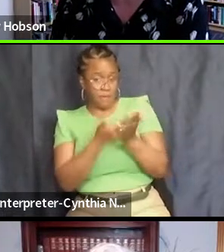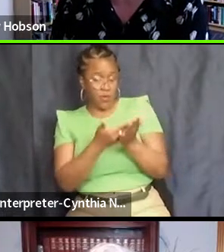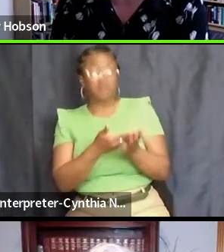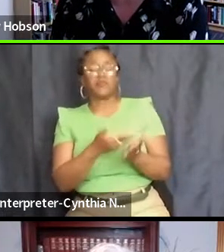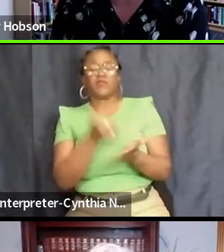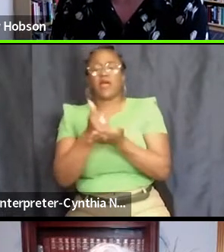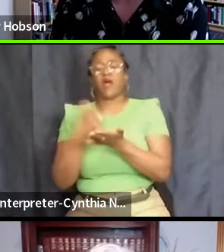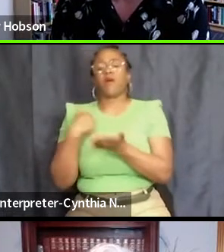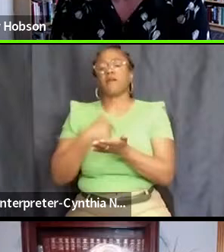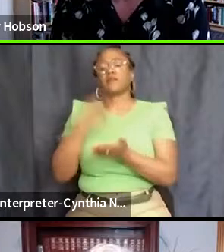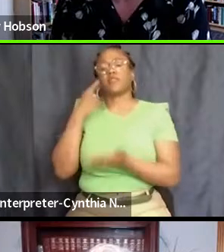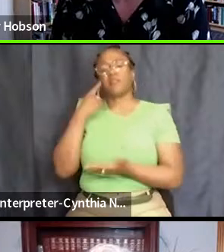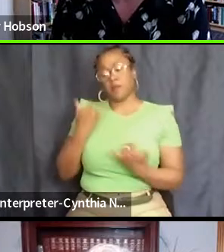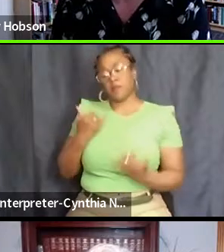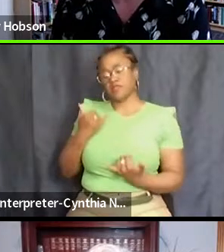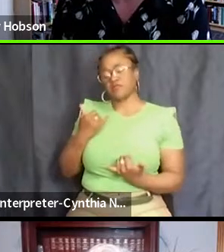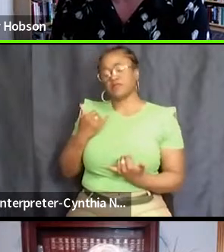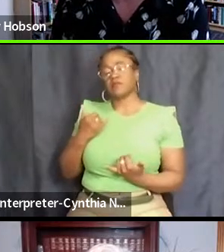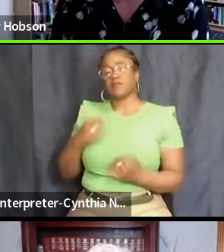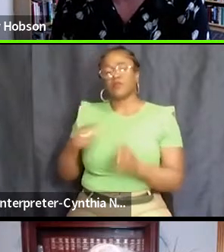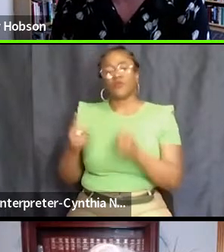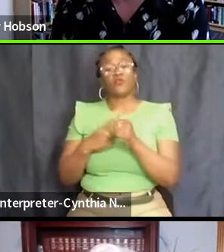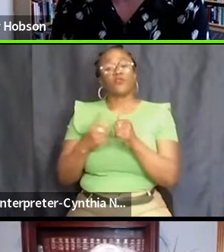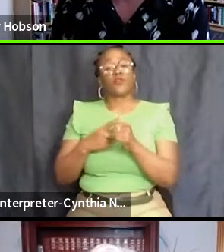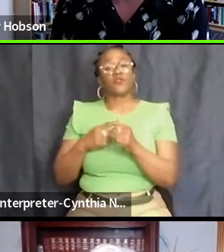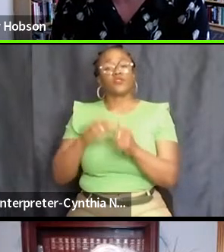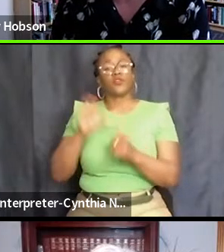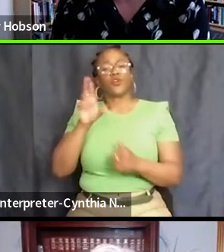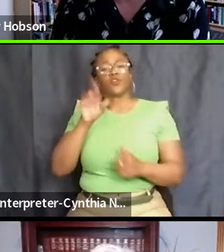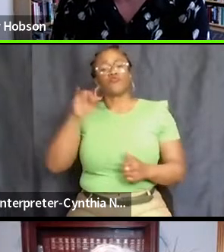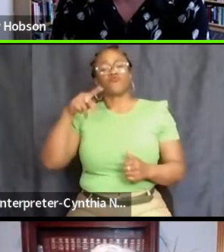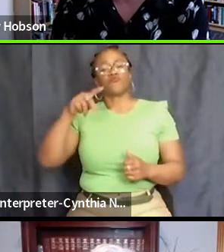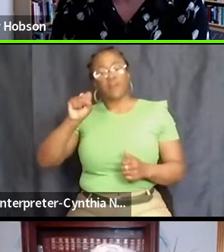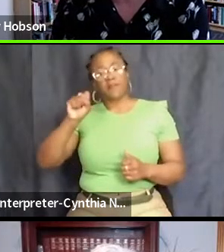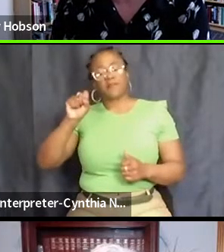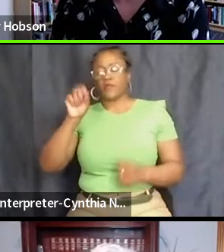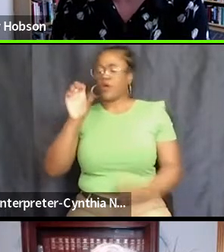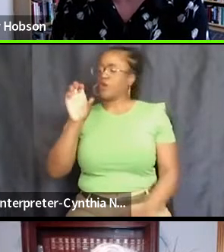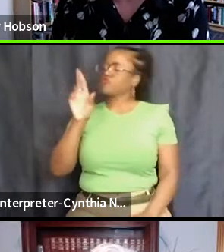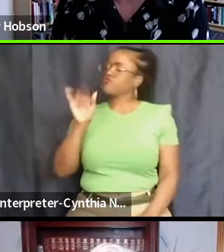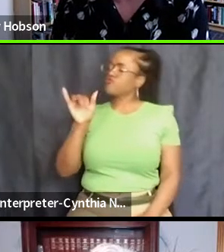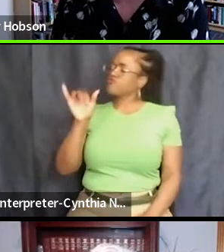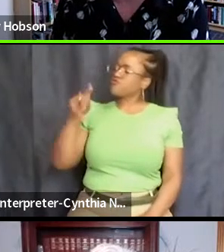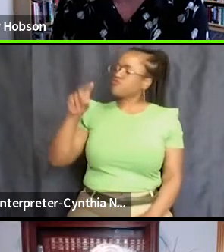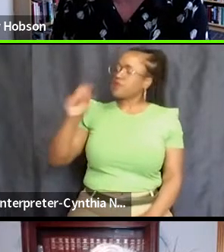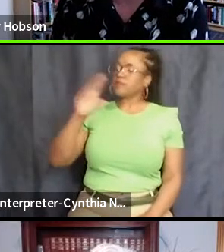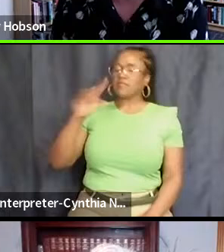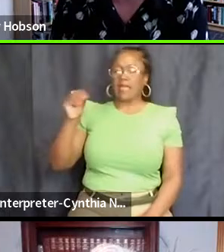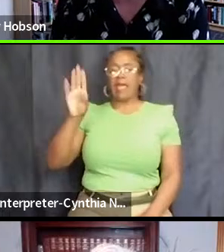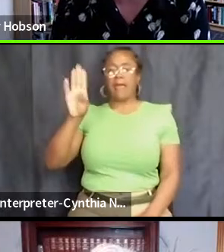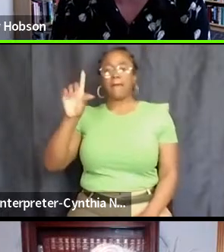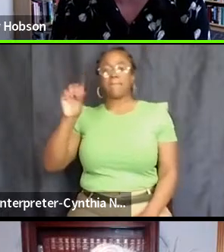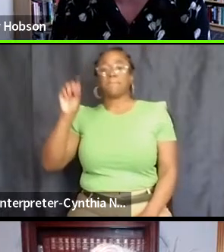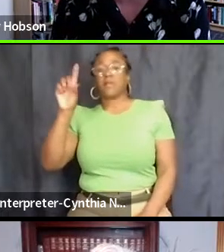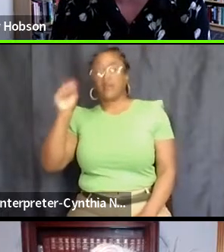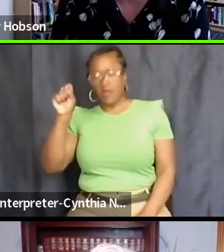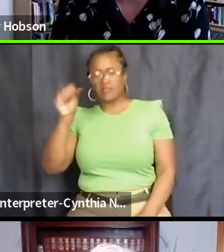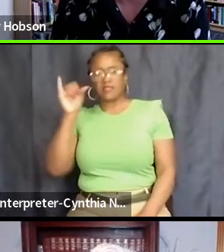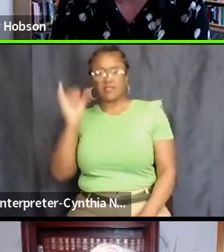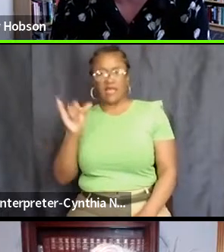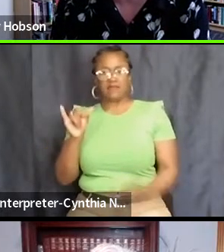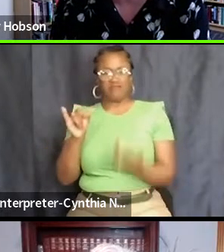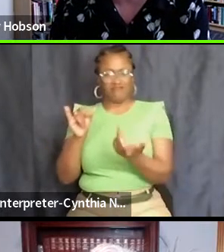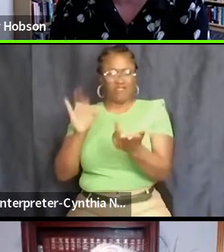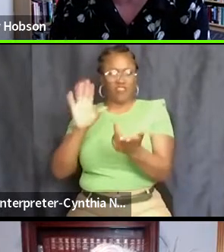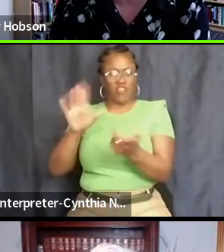us think about the present. The first is the Crips and Bloods plan for the reconstruction of Los Angeles, which is called Give Us the Hammer and the Nails,